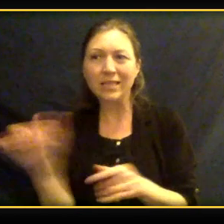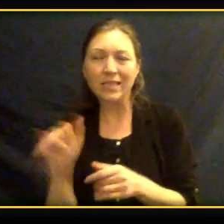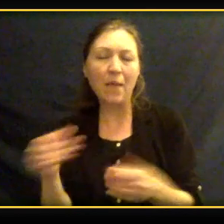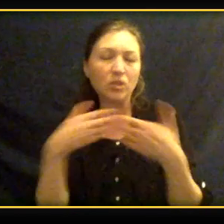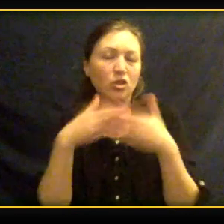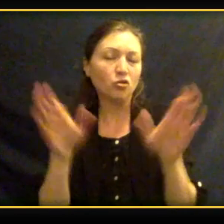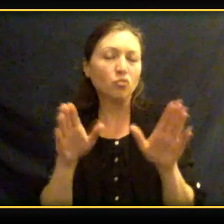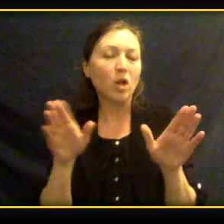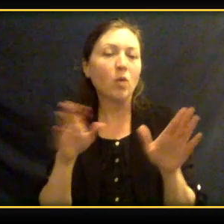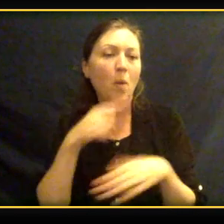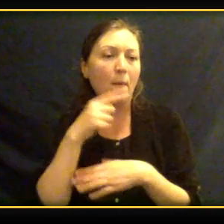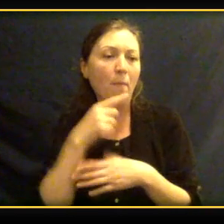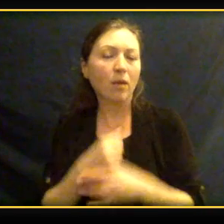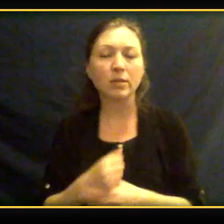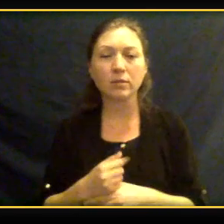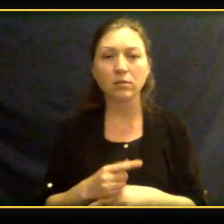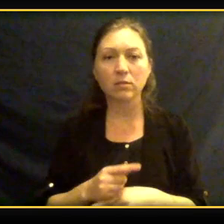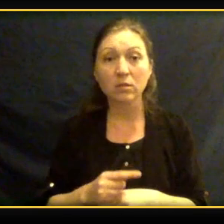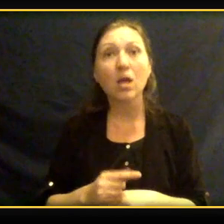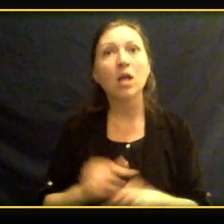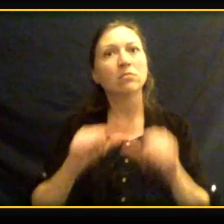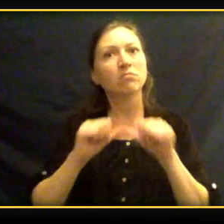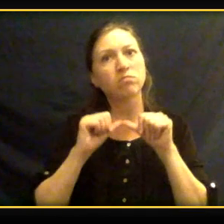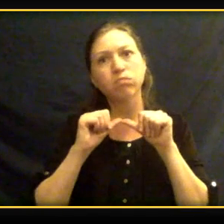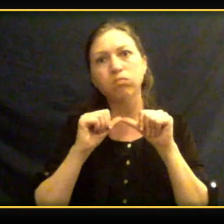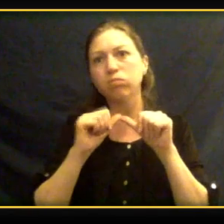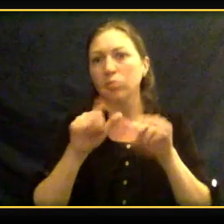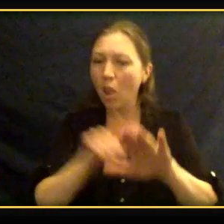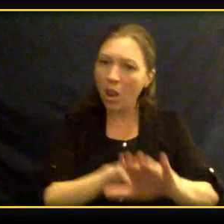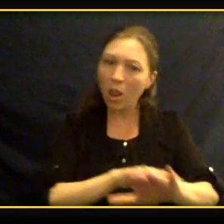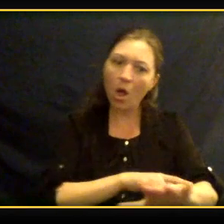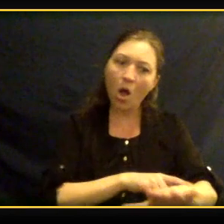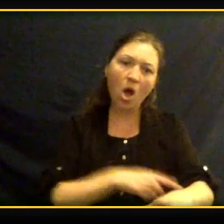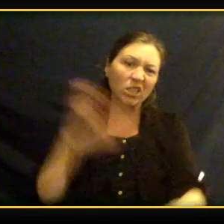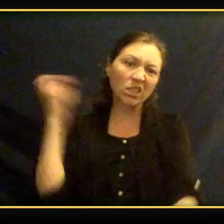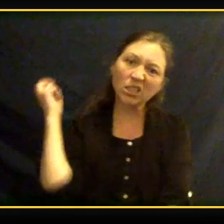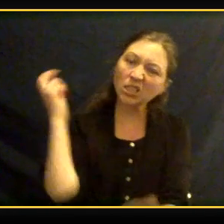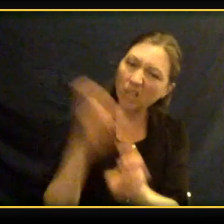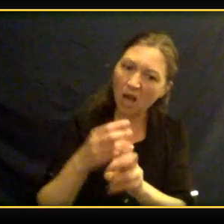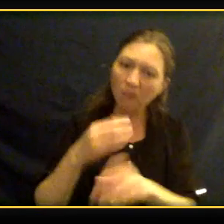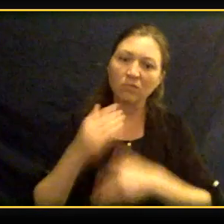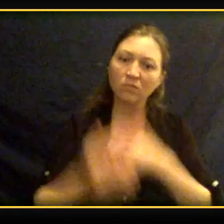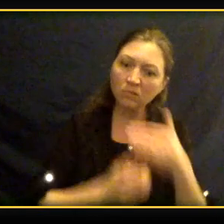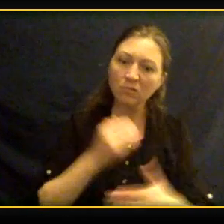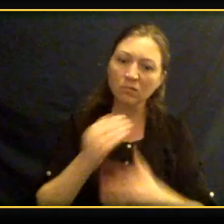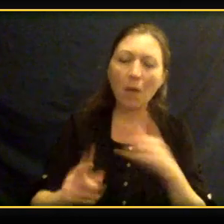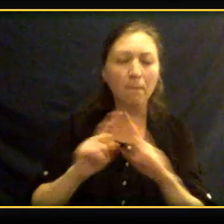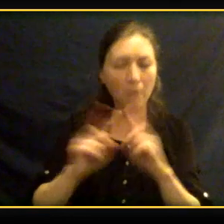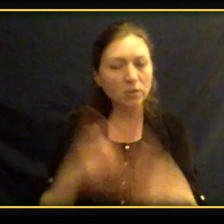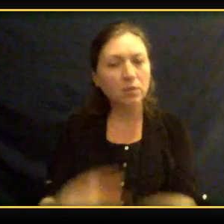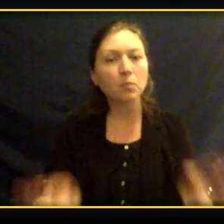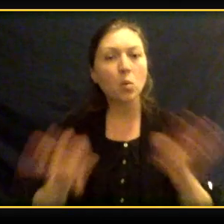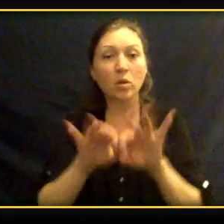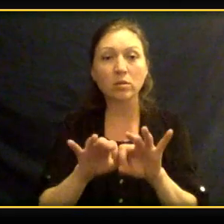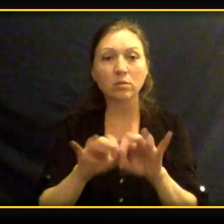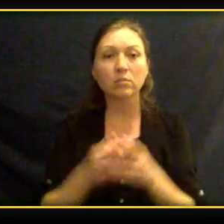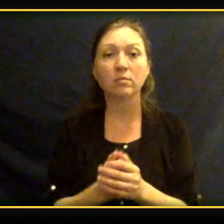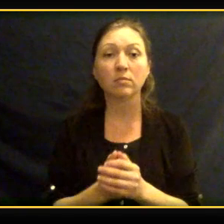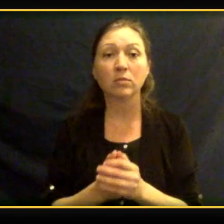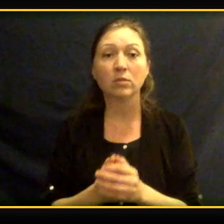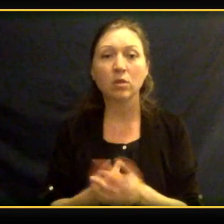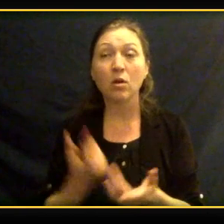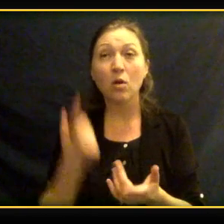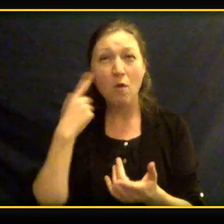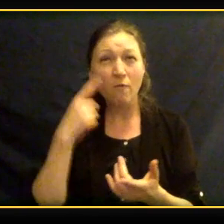tough journey, but it's a necessary and worthwhile one. By working together to fight for inclusion, we can make the world a more equitable